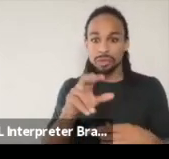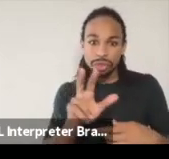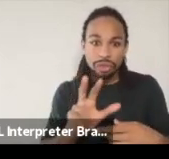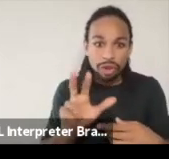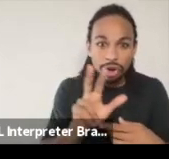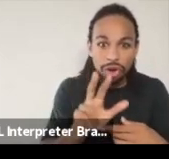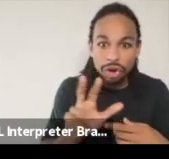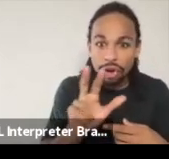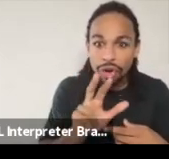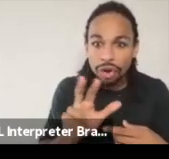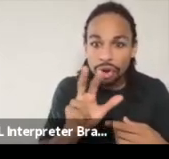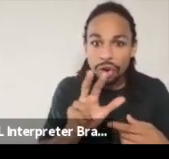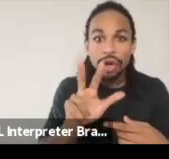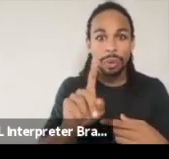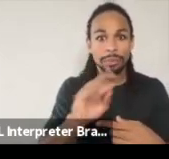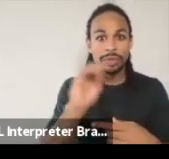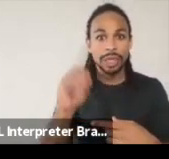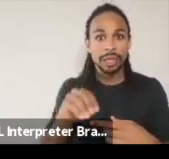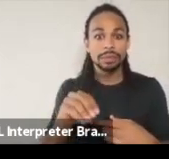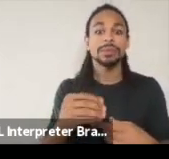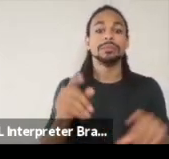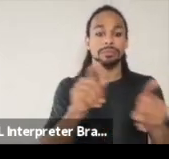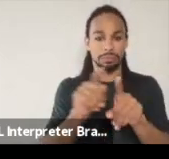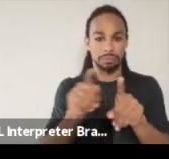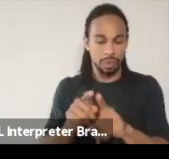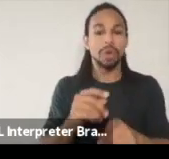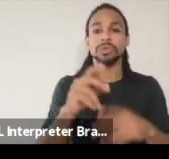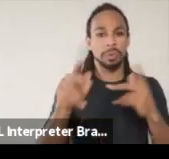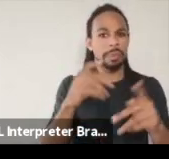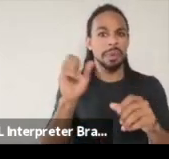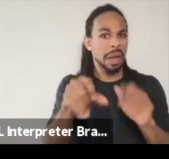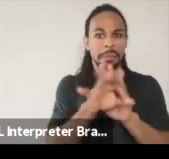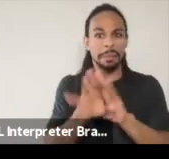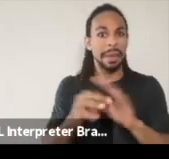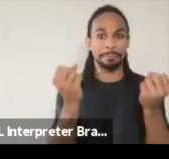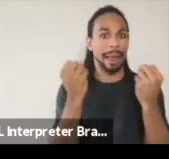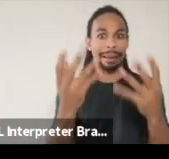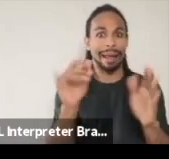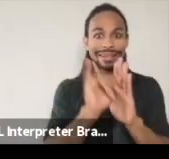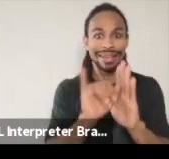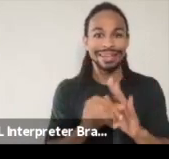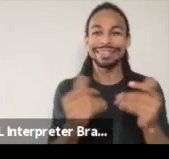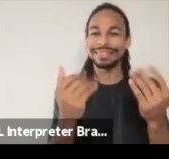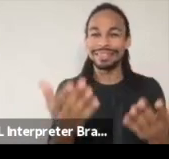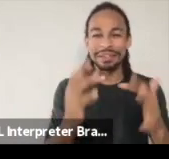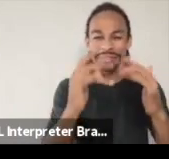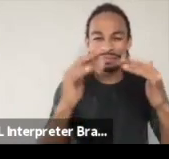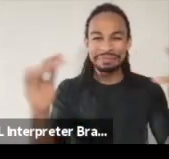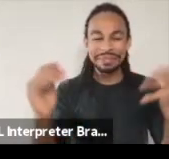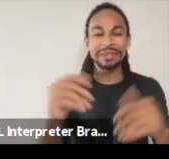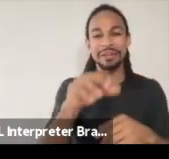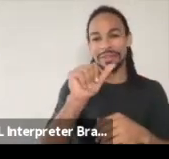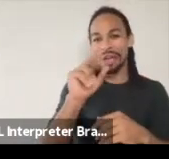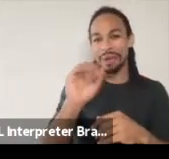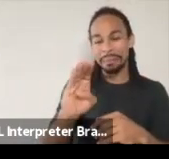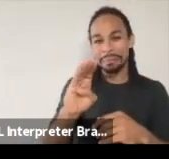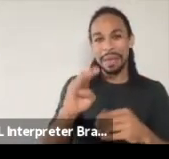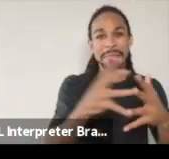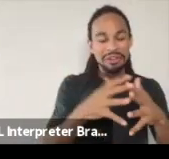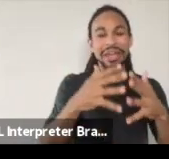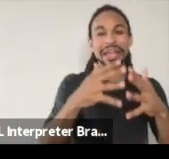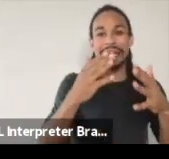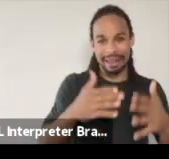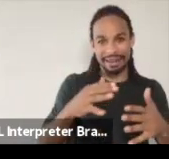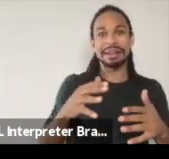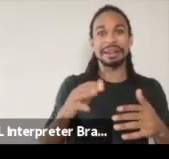many folks can choose multiple identities. We've got some folks who represent Arab American communities, Southeast Asian at